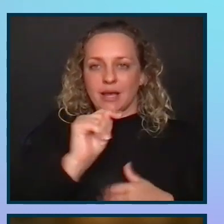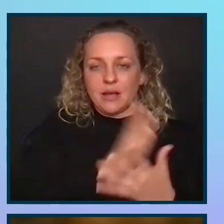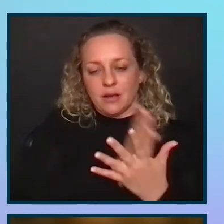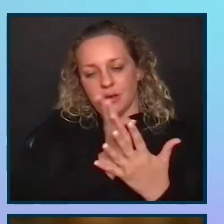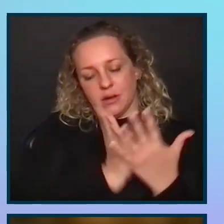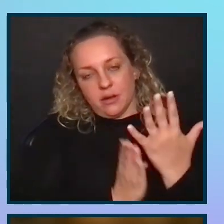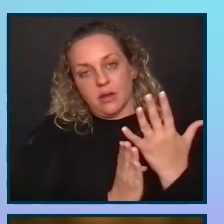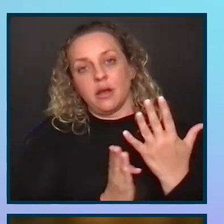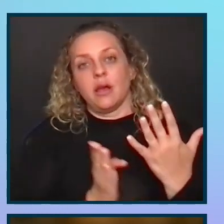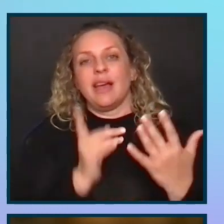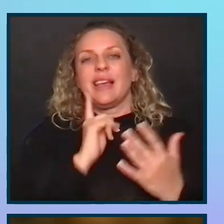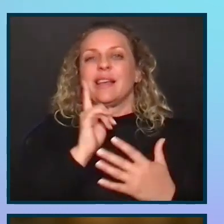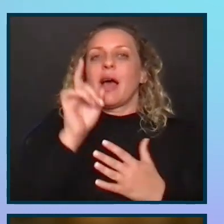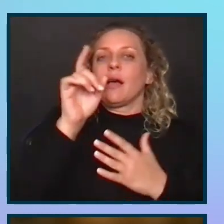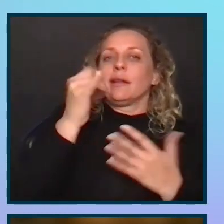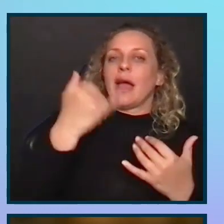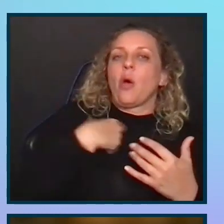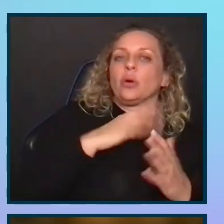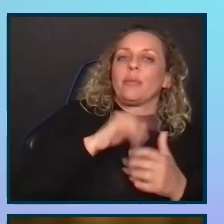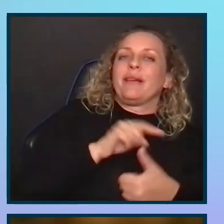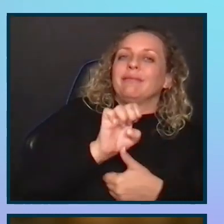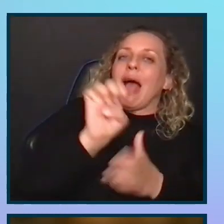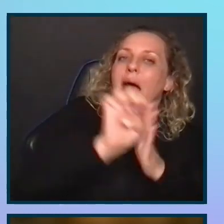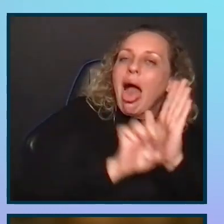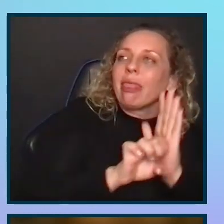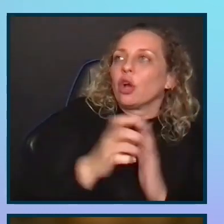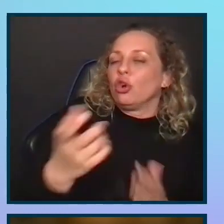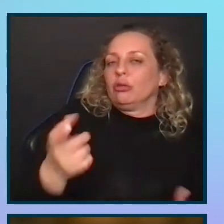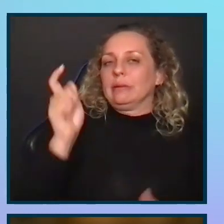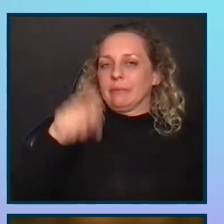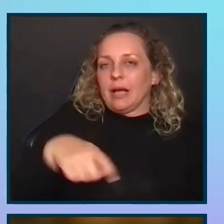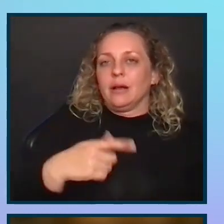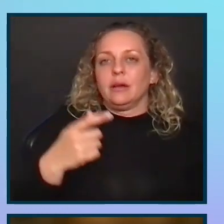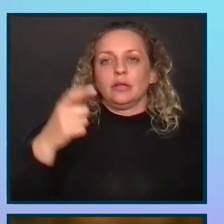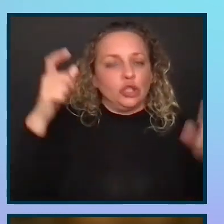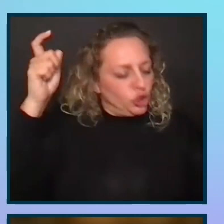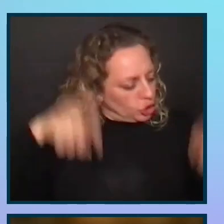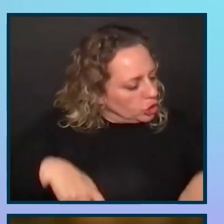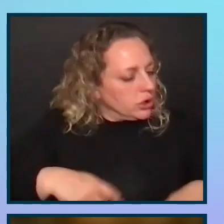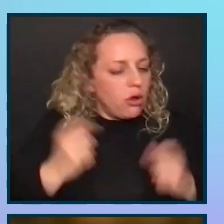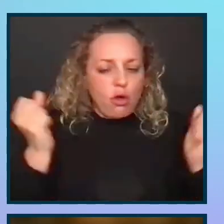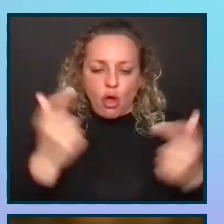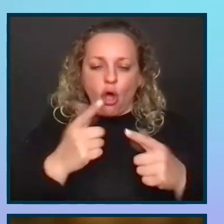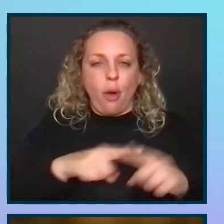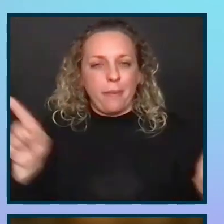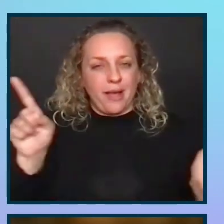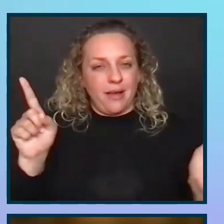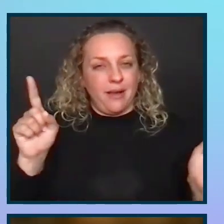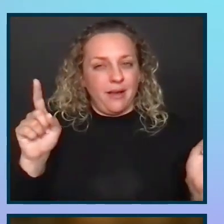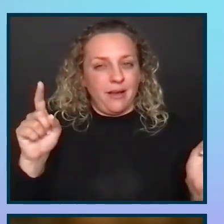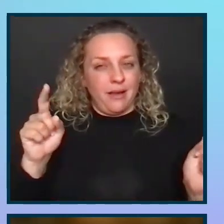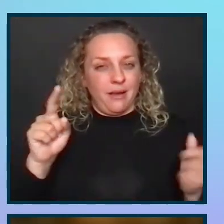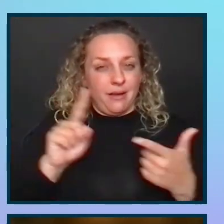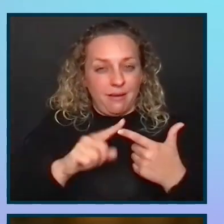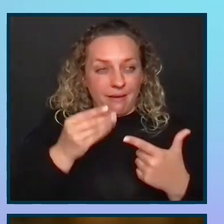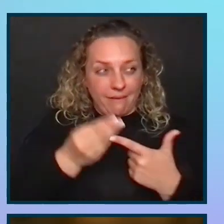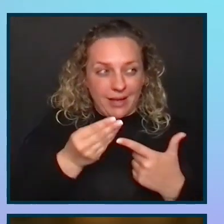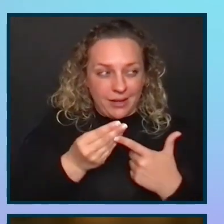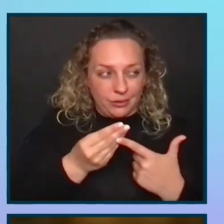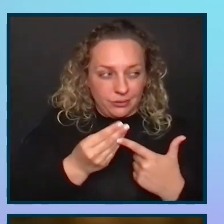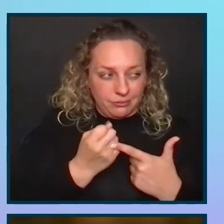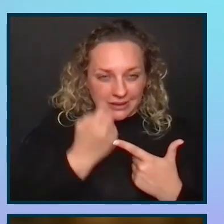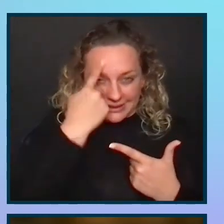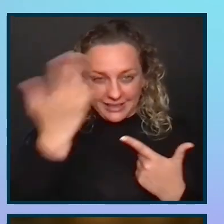ethical reasons why we need to do it. It's the right thing to do. It absolutely is. And we should all be doing it. But it also makes financial sense.